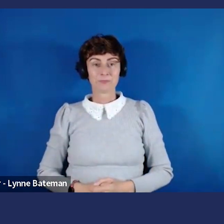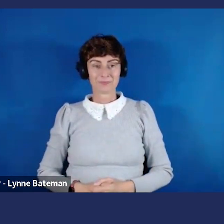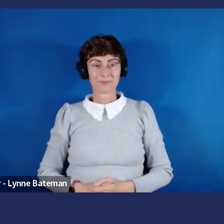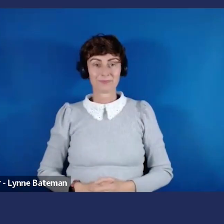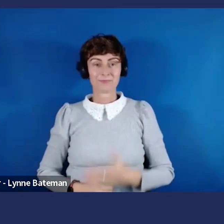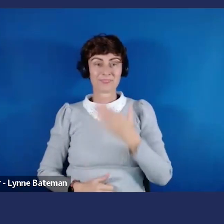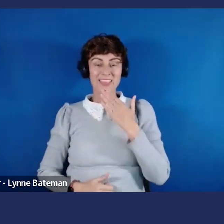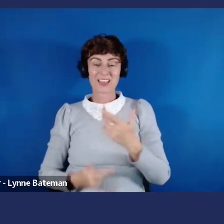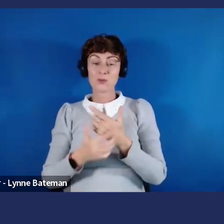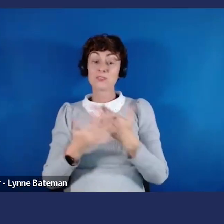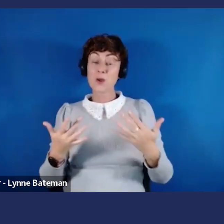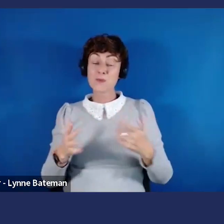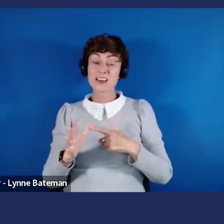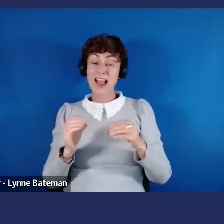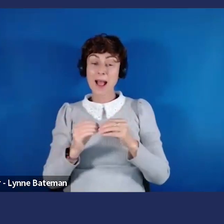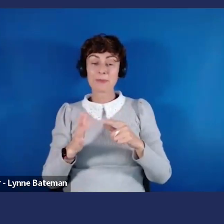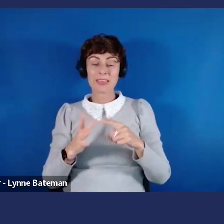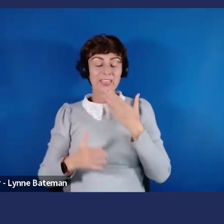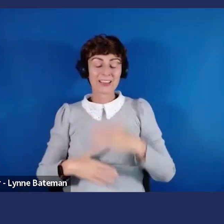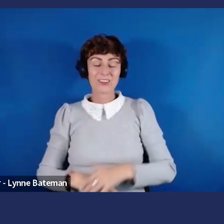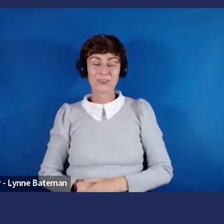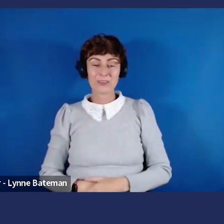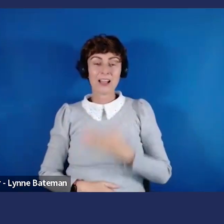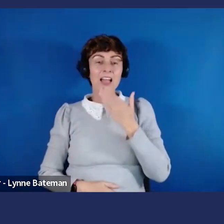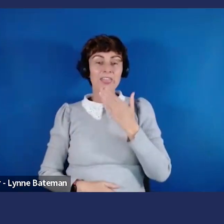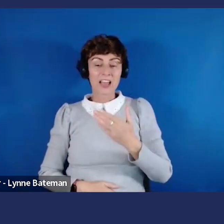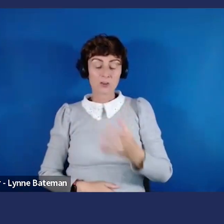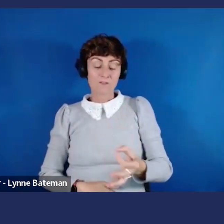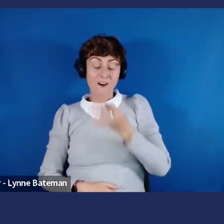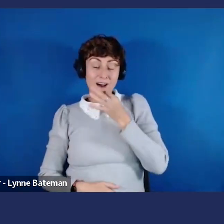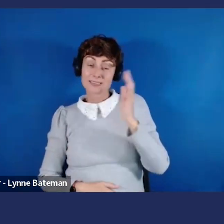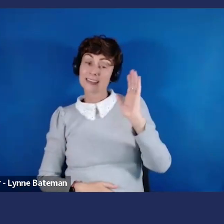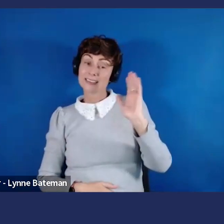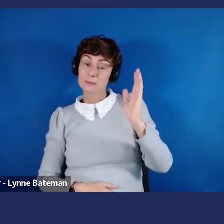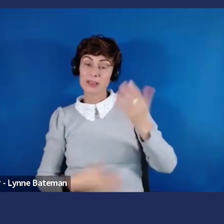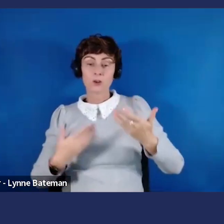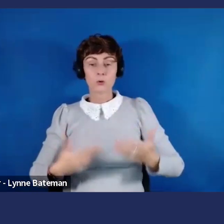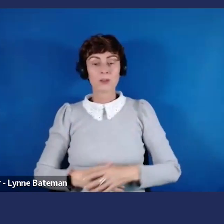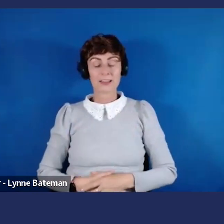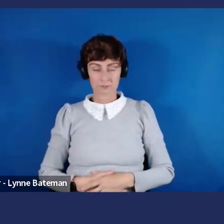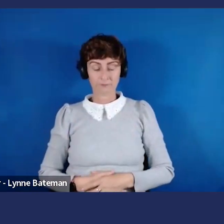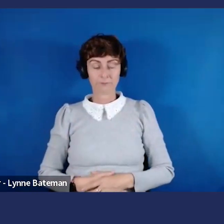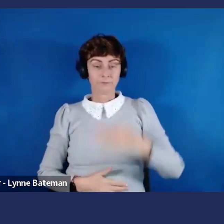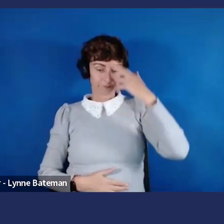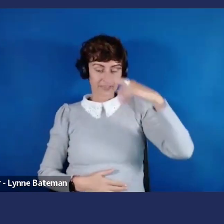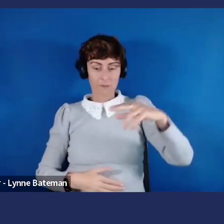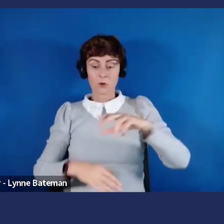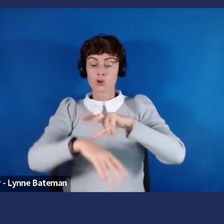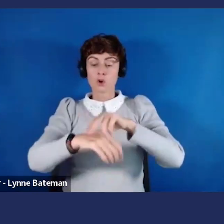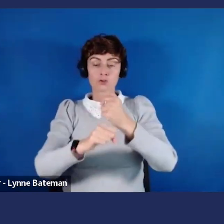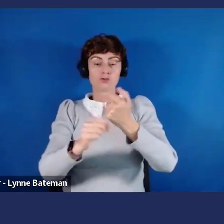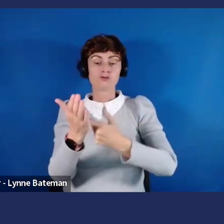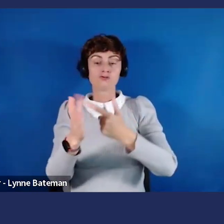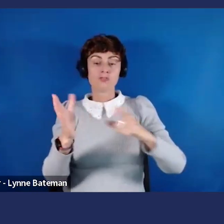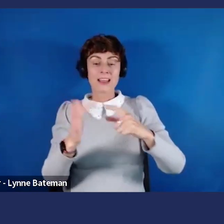Thank you so much, Abby, and thank you for inviting me today. As Abby said, I'm Dr. Grace Baptie. I'm a researcher